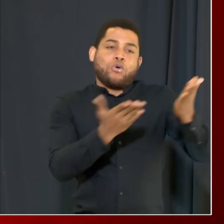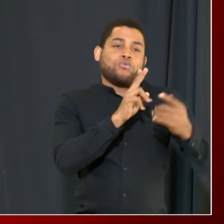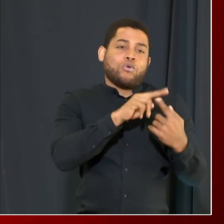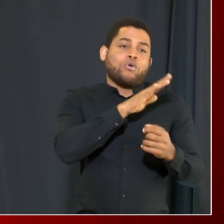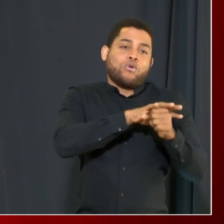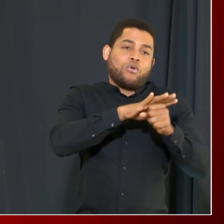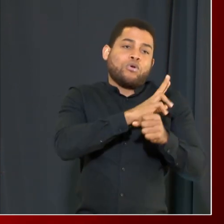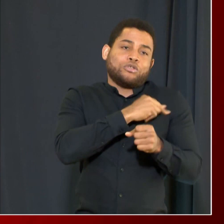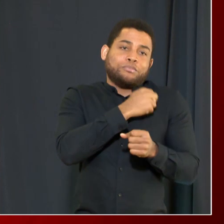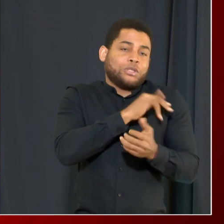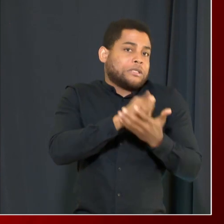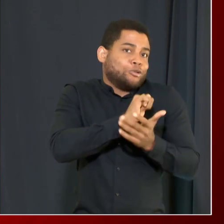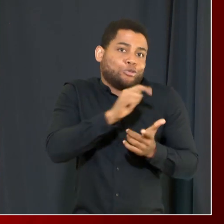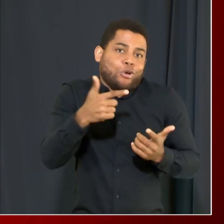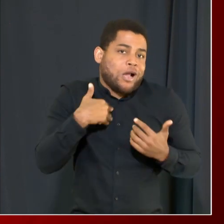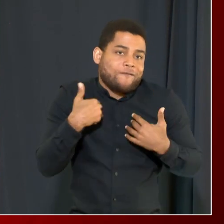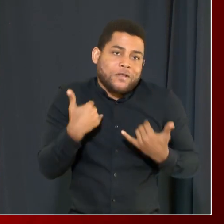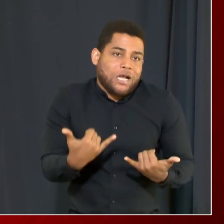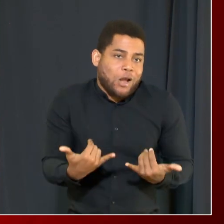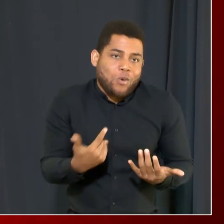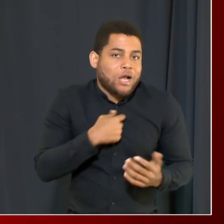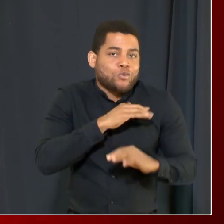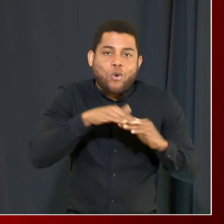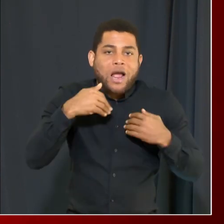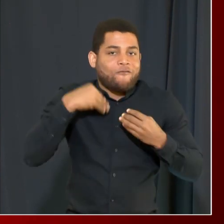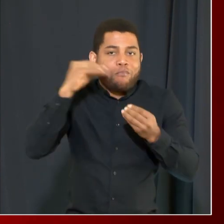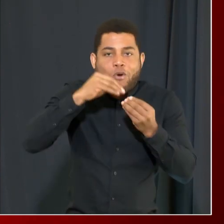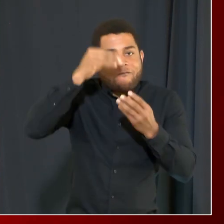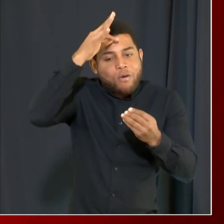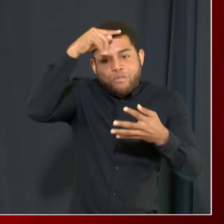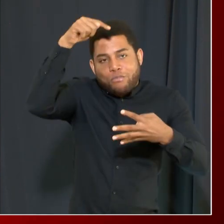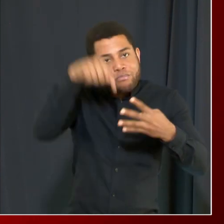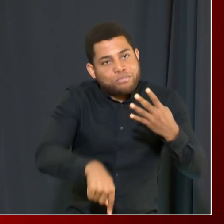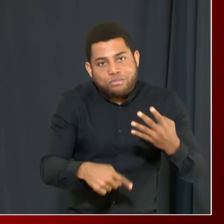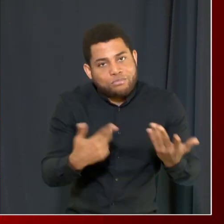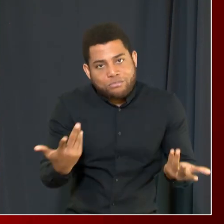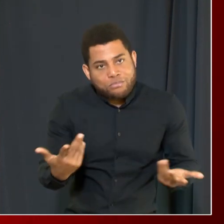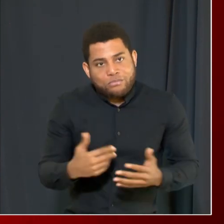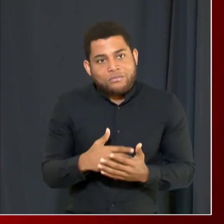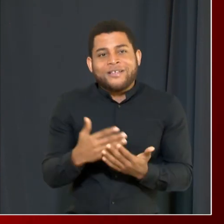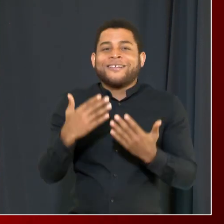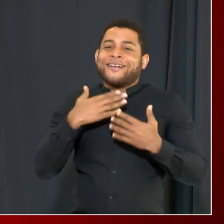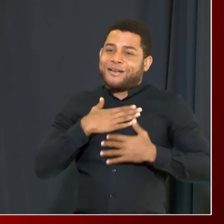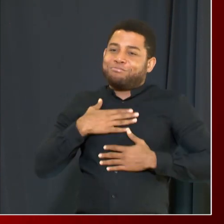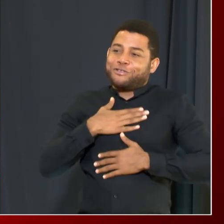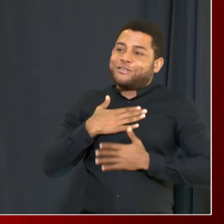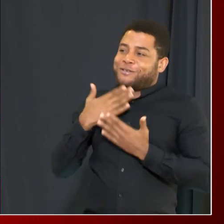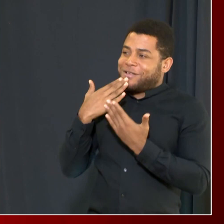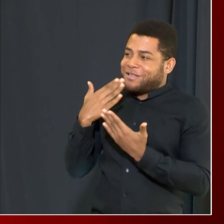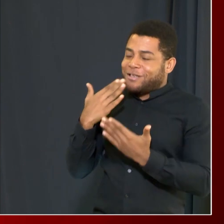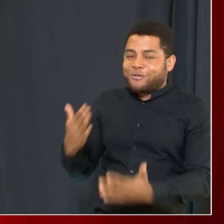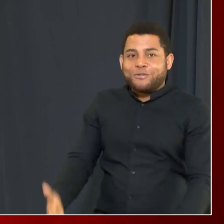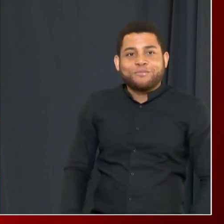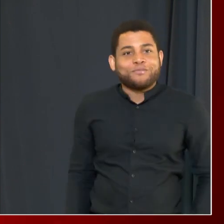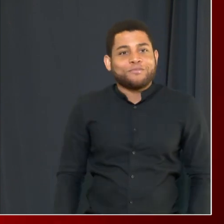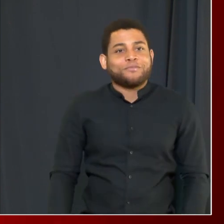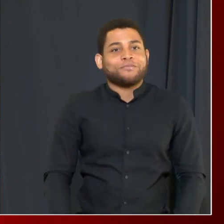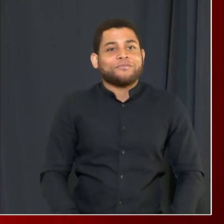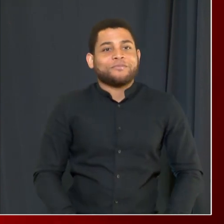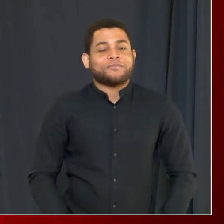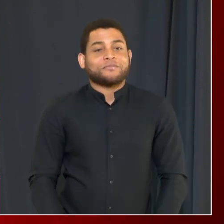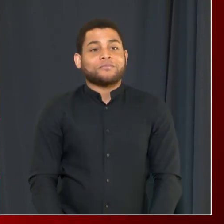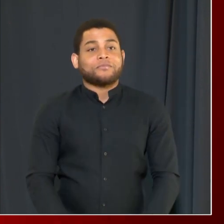have right now. I don't want to give out any other information that may not be accurate. I appreciate that. Yes, sir. Any other questions? Yes,